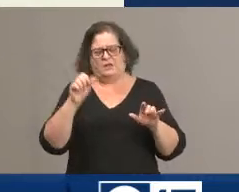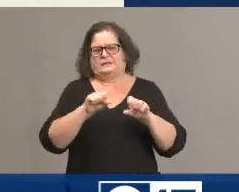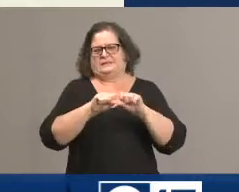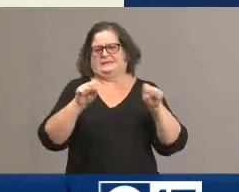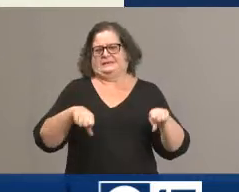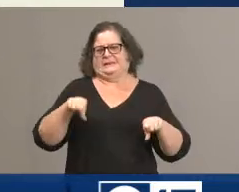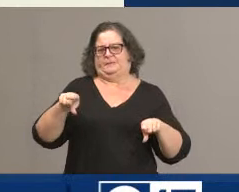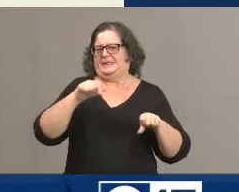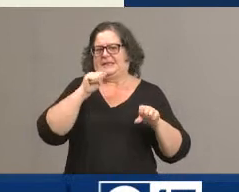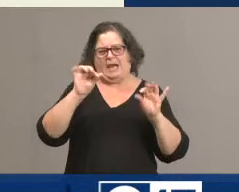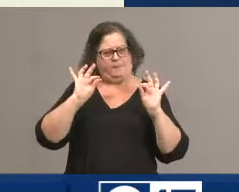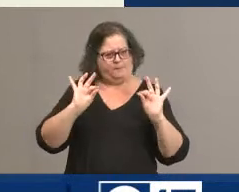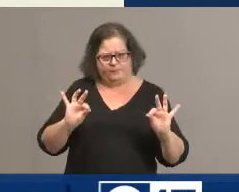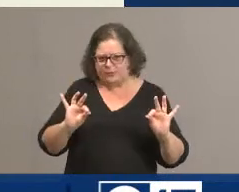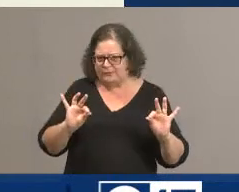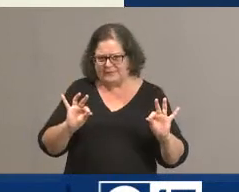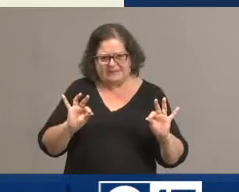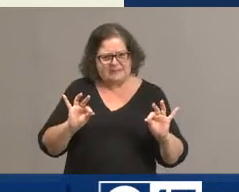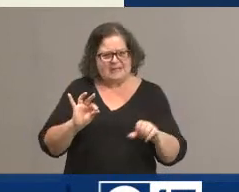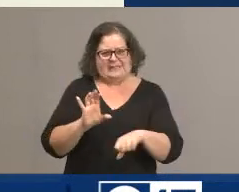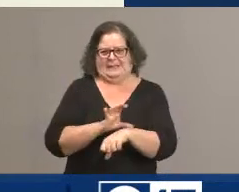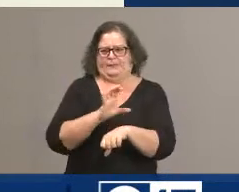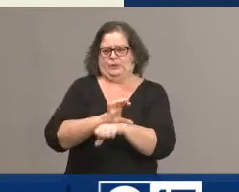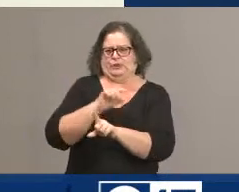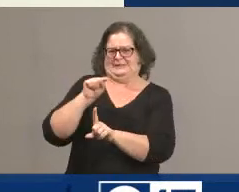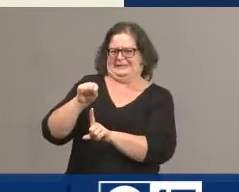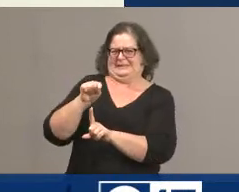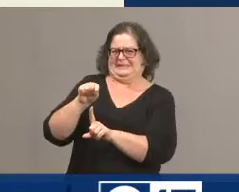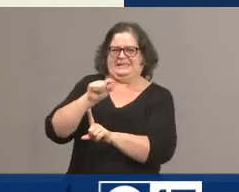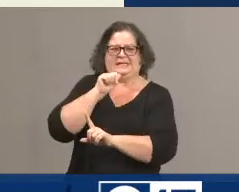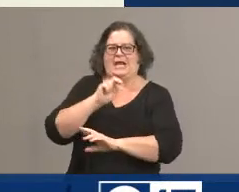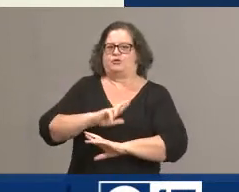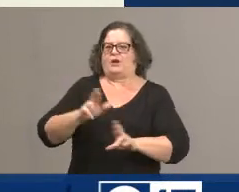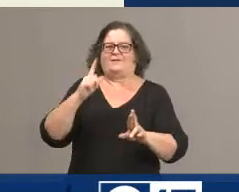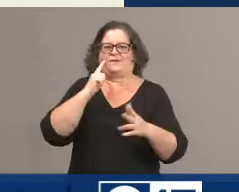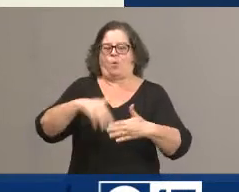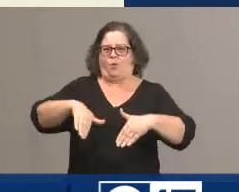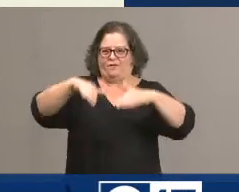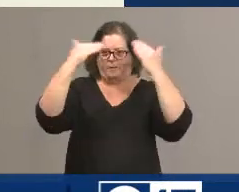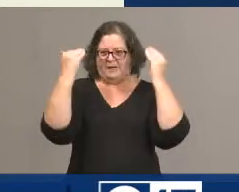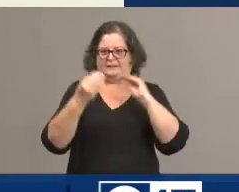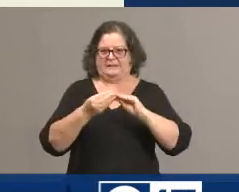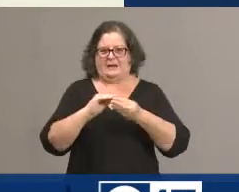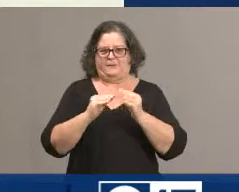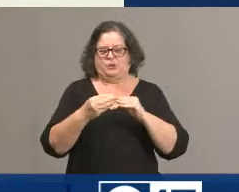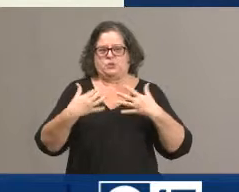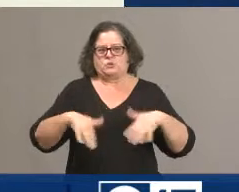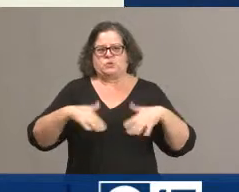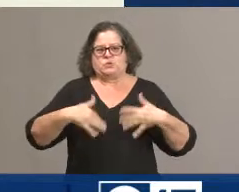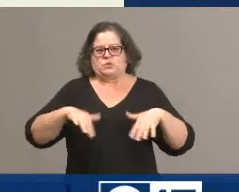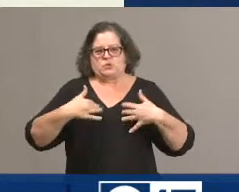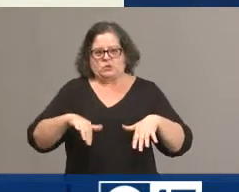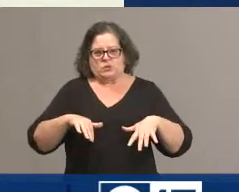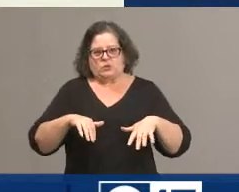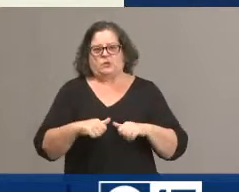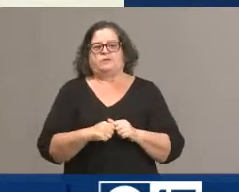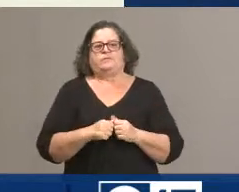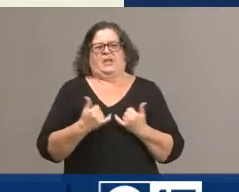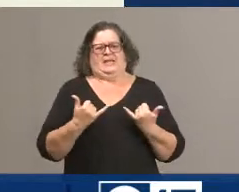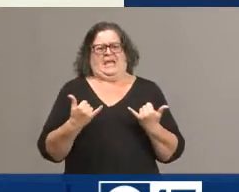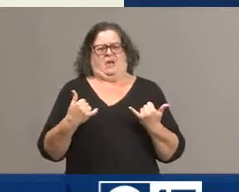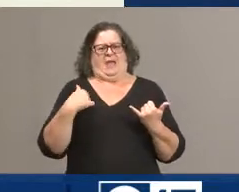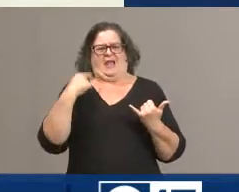and capacity from additional servers. It has caught up. It likely is not